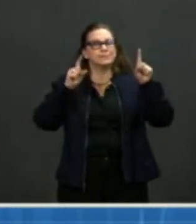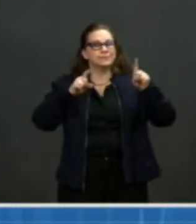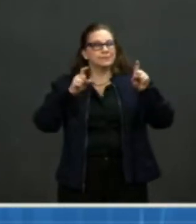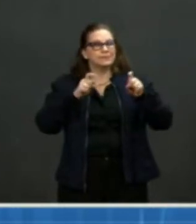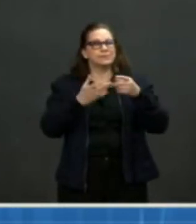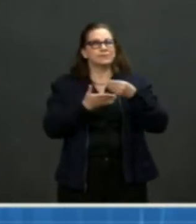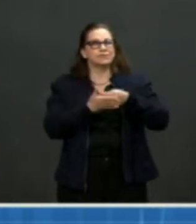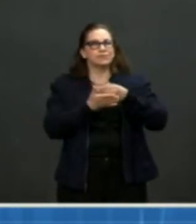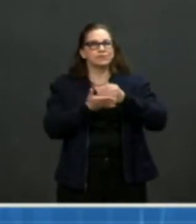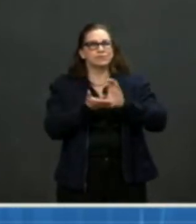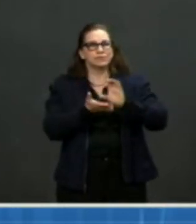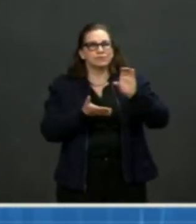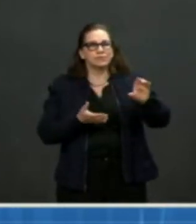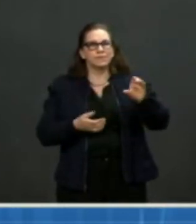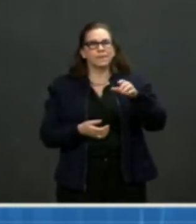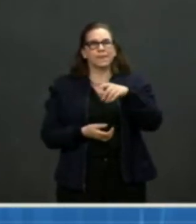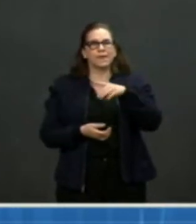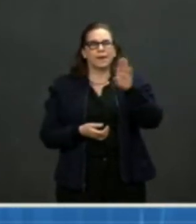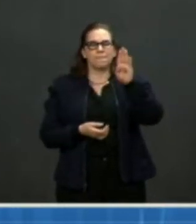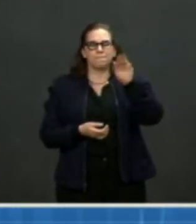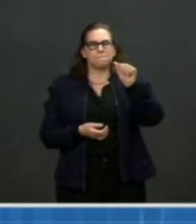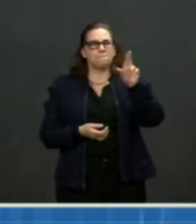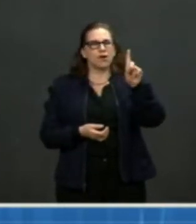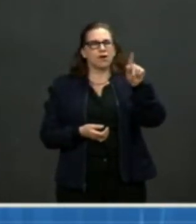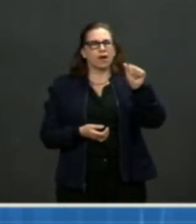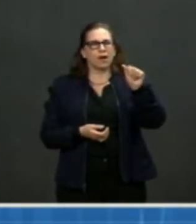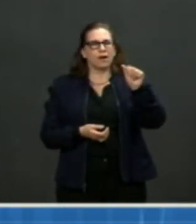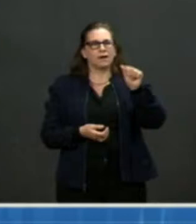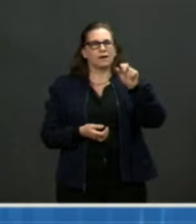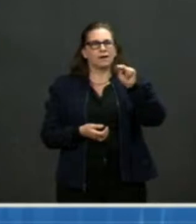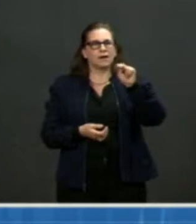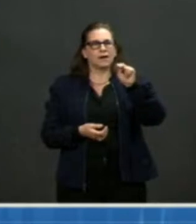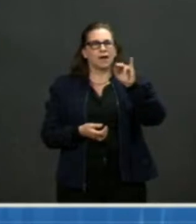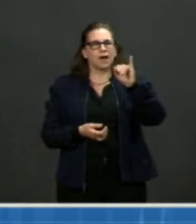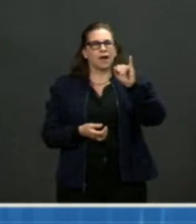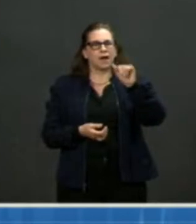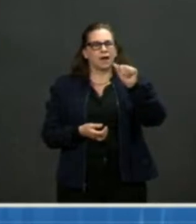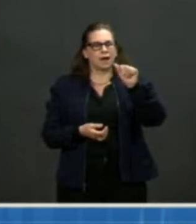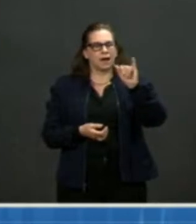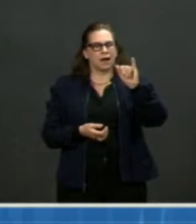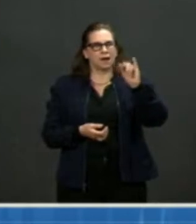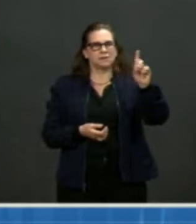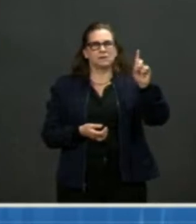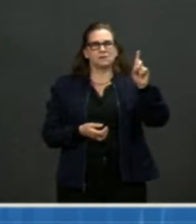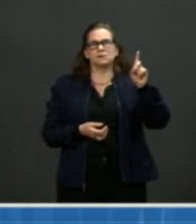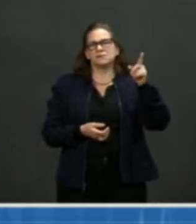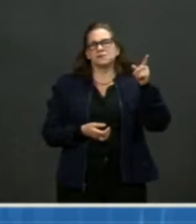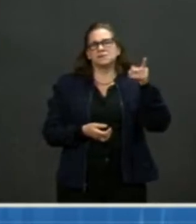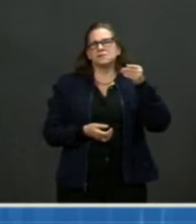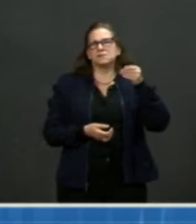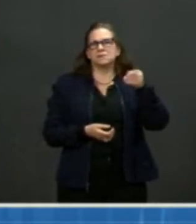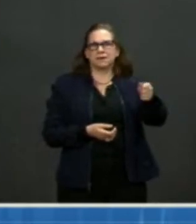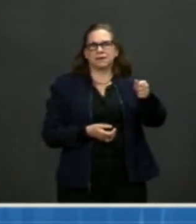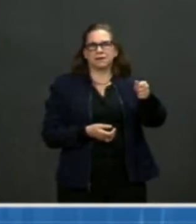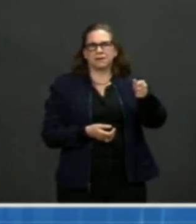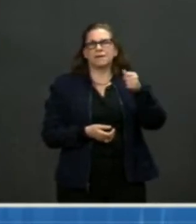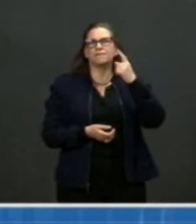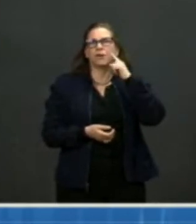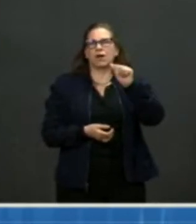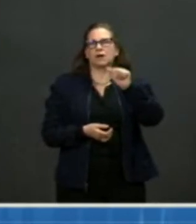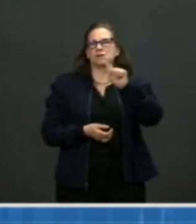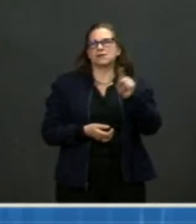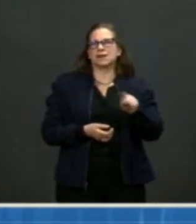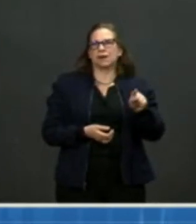led by the company AstraZeneca. The NIAID supported by its clinical trial network,